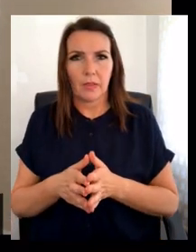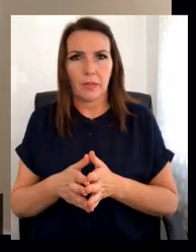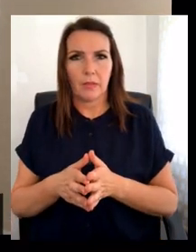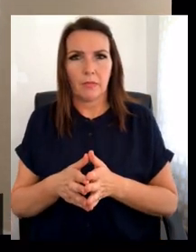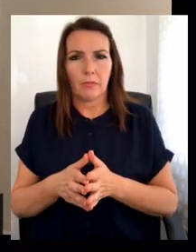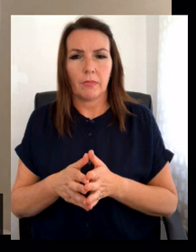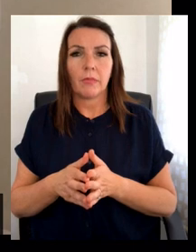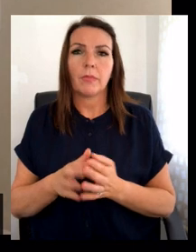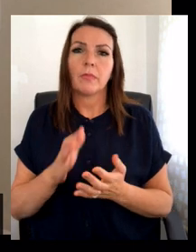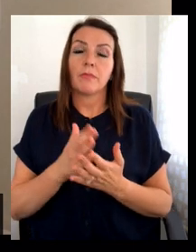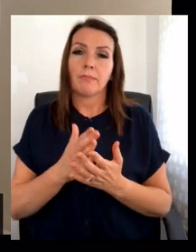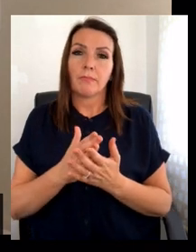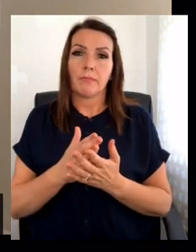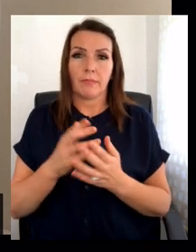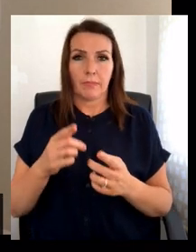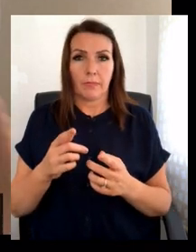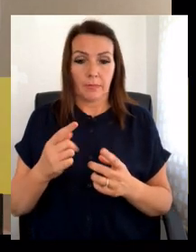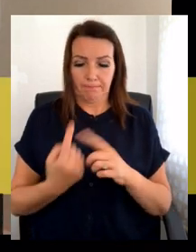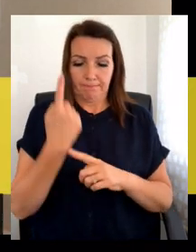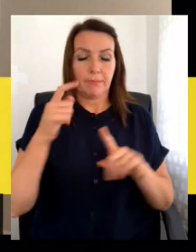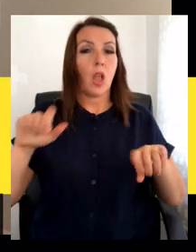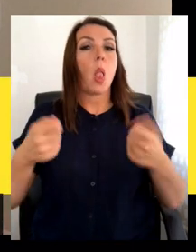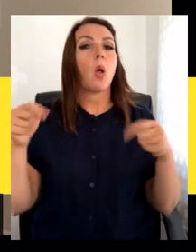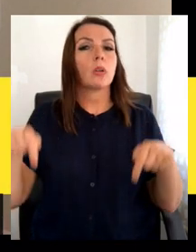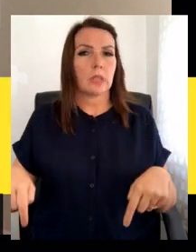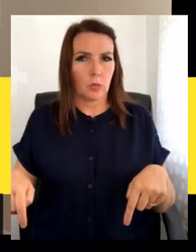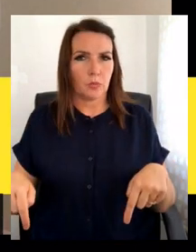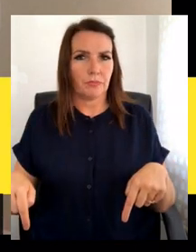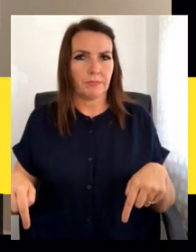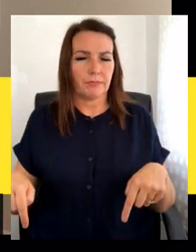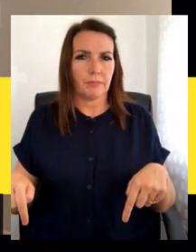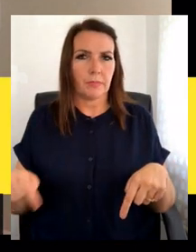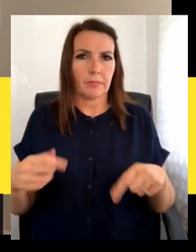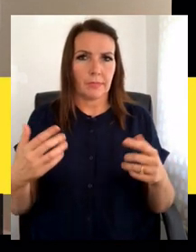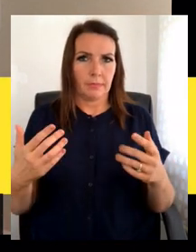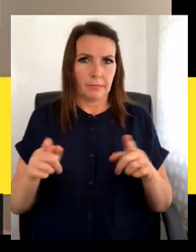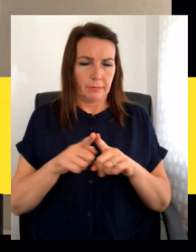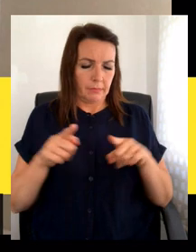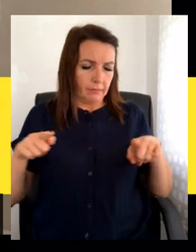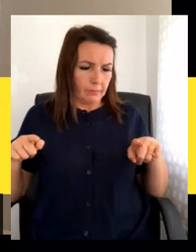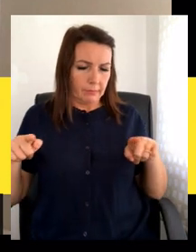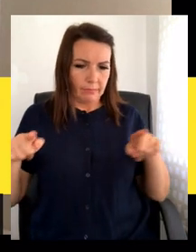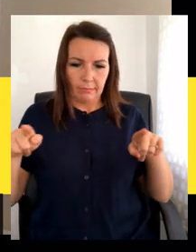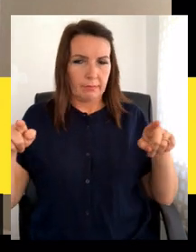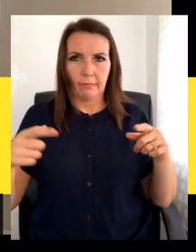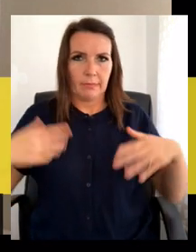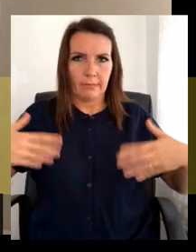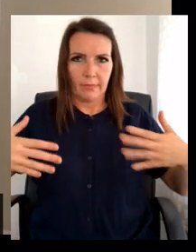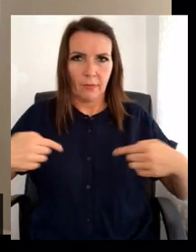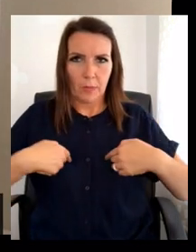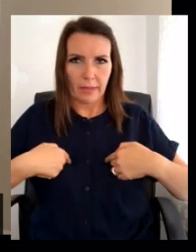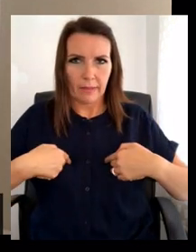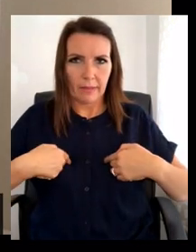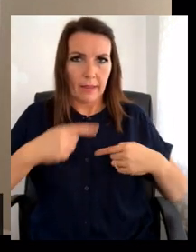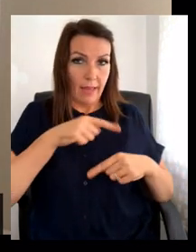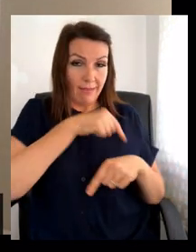Actually, when the lockdown came, there were sort of several things happening simultaneously. I was in the middle of a creation